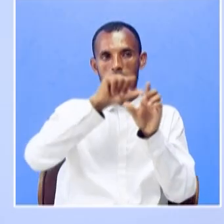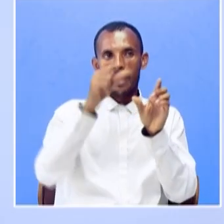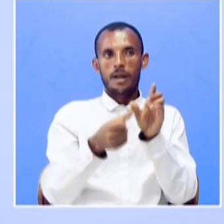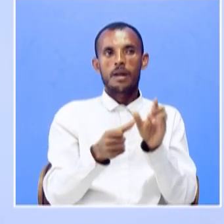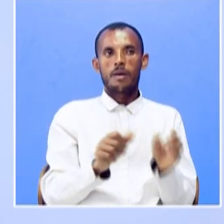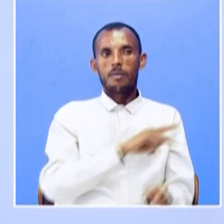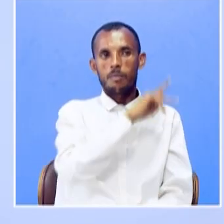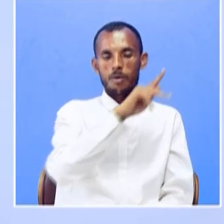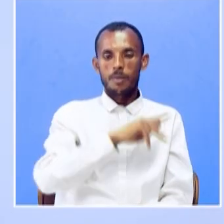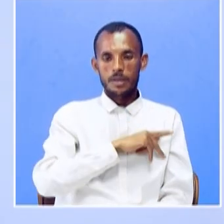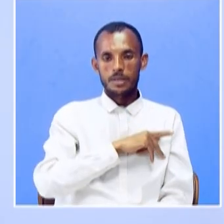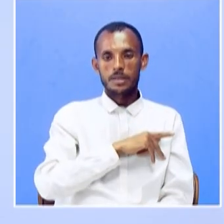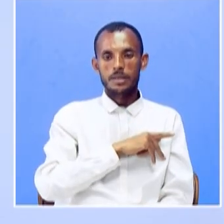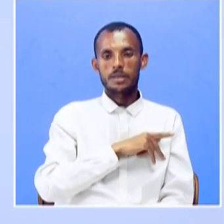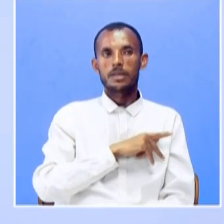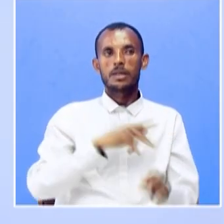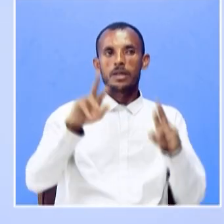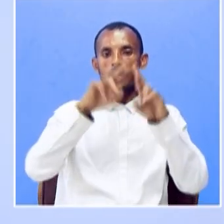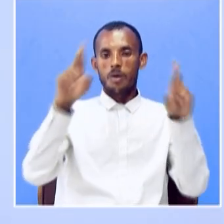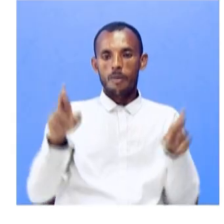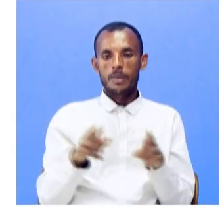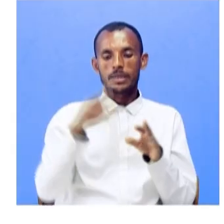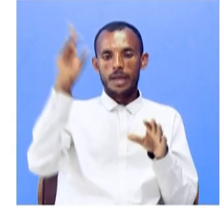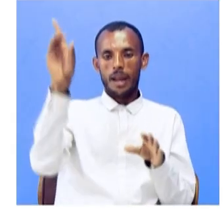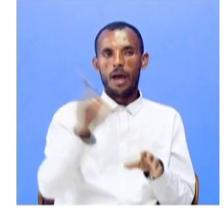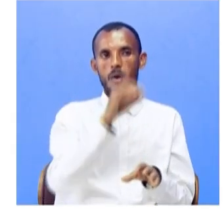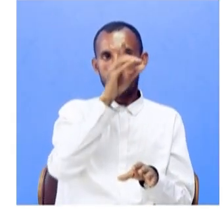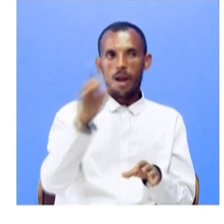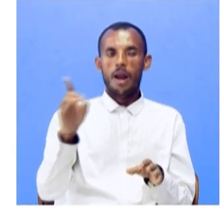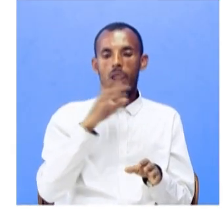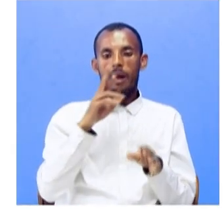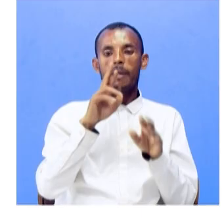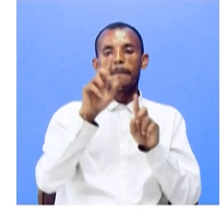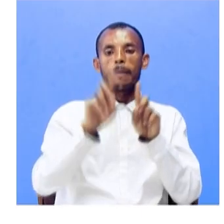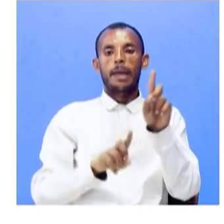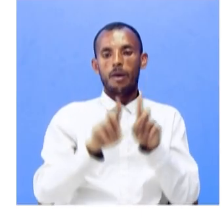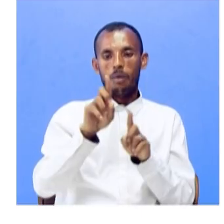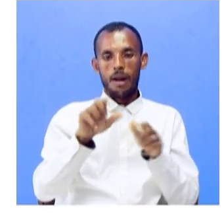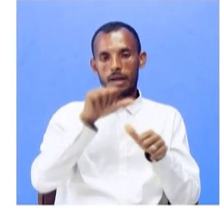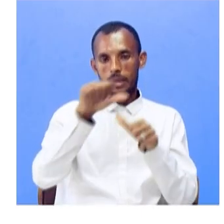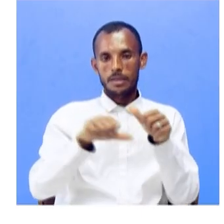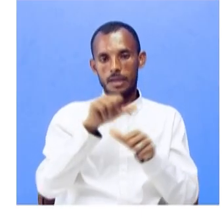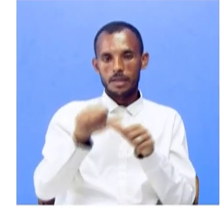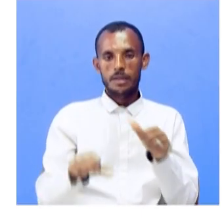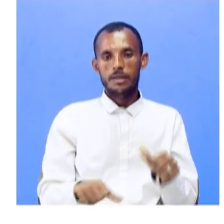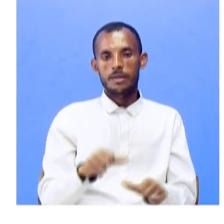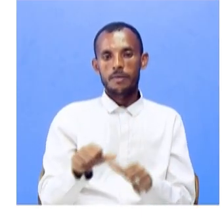property of rhombus, the diagonals perpendicular to each other. Here